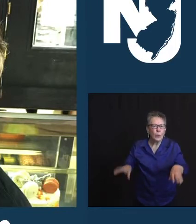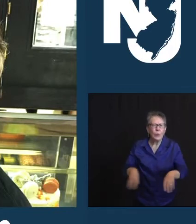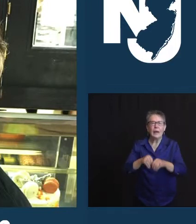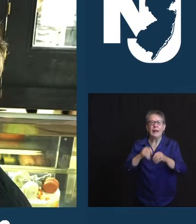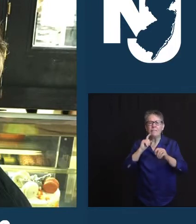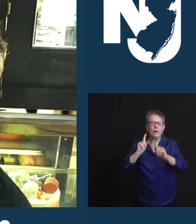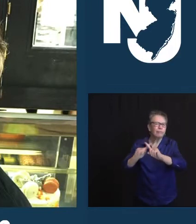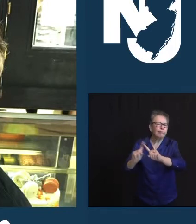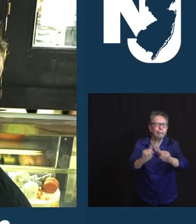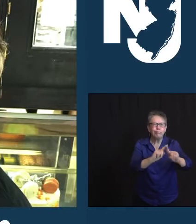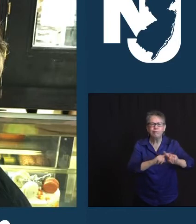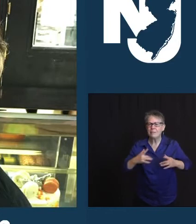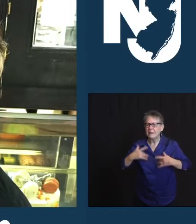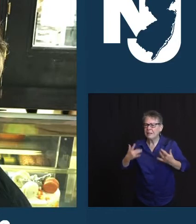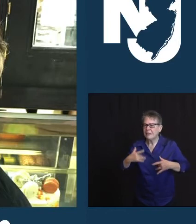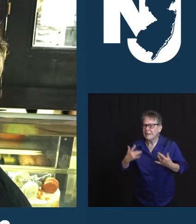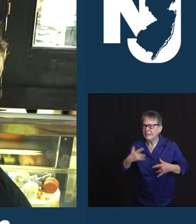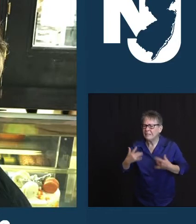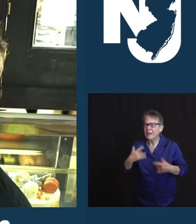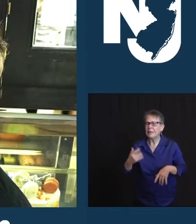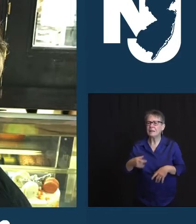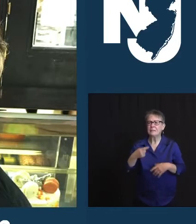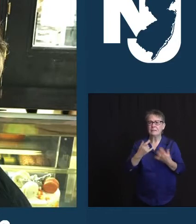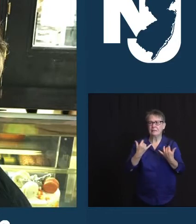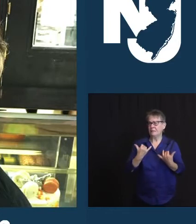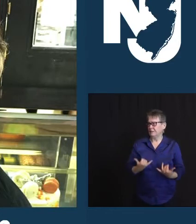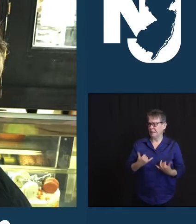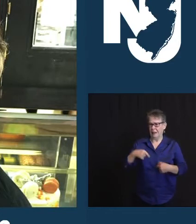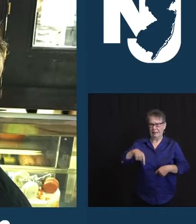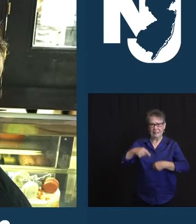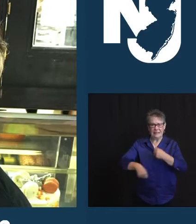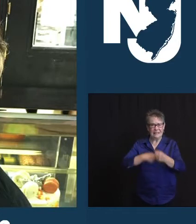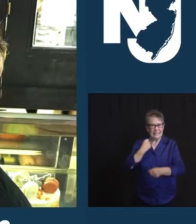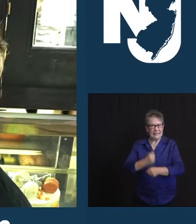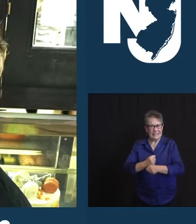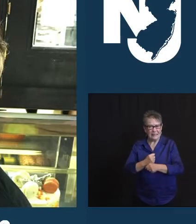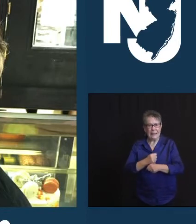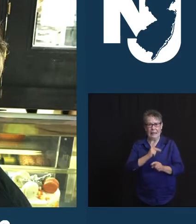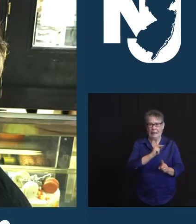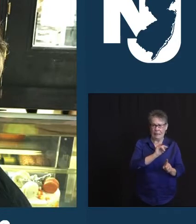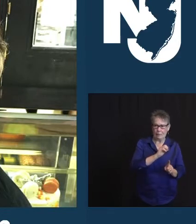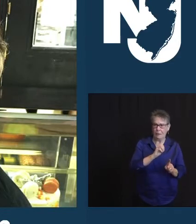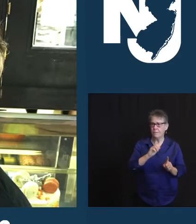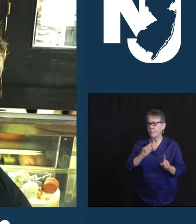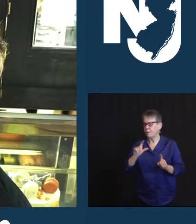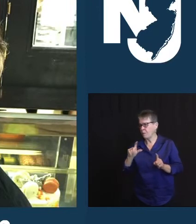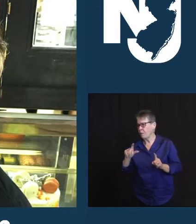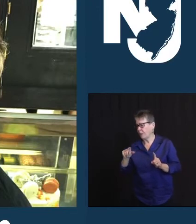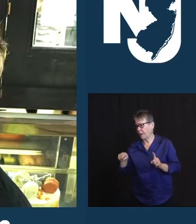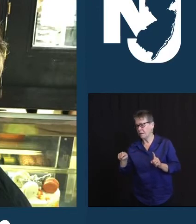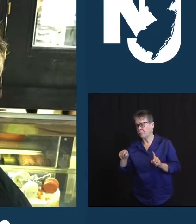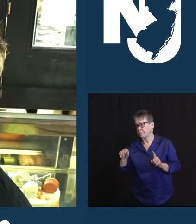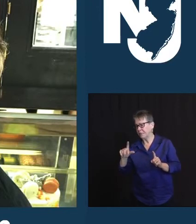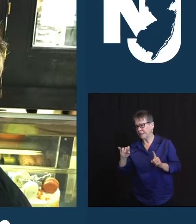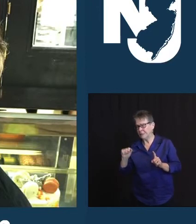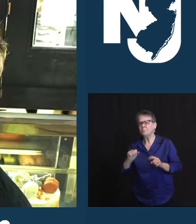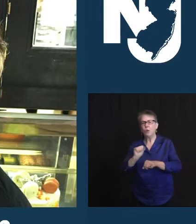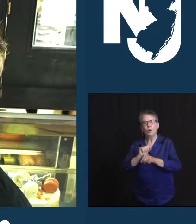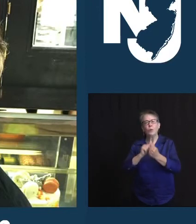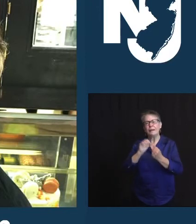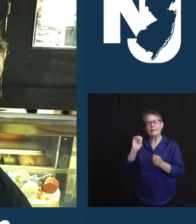the pandemic impacted business, Kimmy and Lisa worked with the New Jersey Economic Development Authority to receive a grant that has allowed them to pay